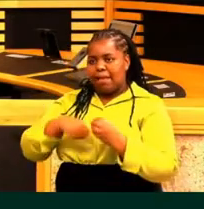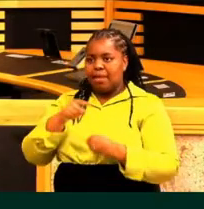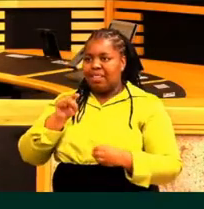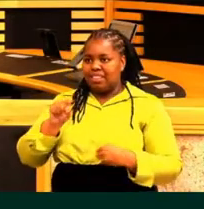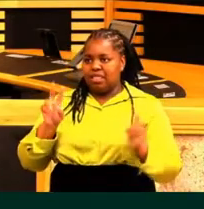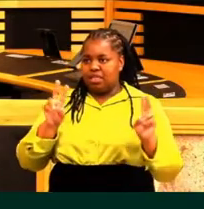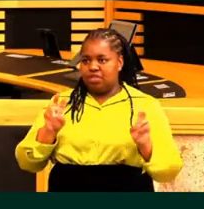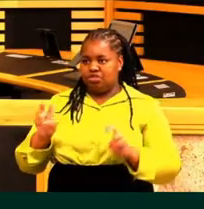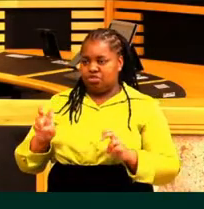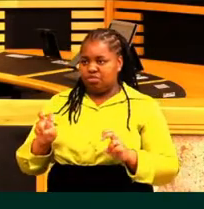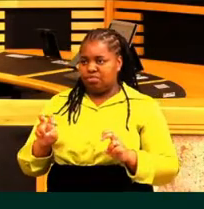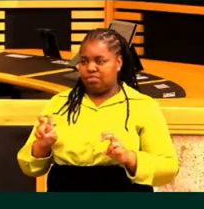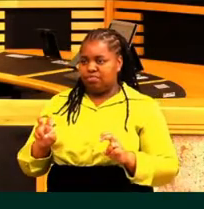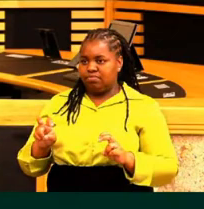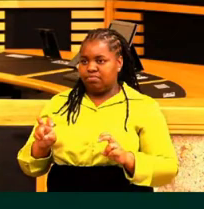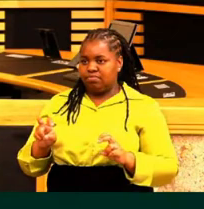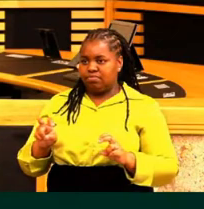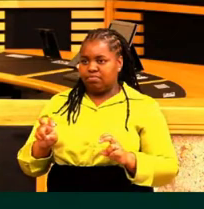hello